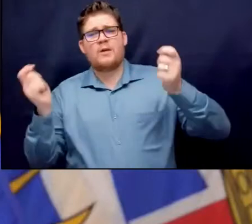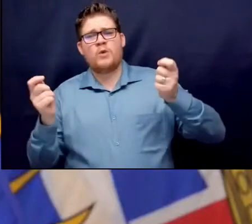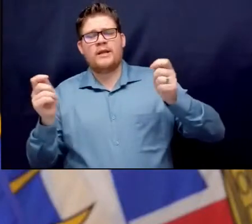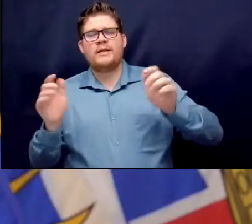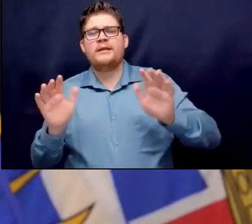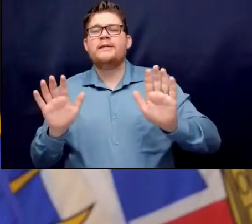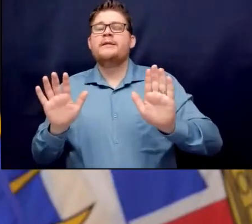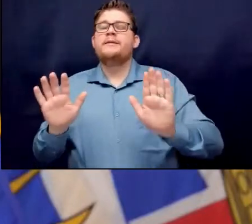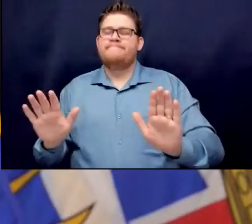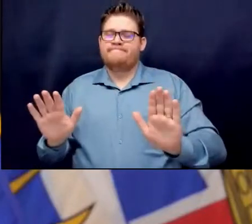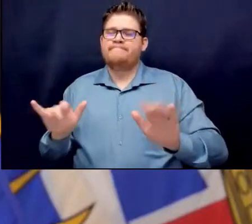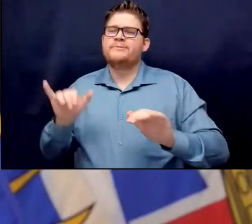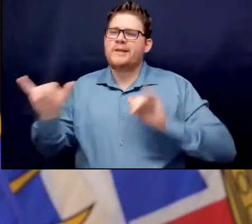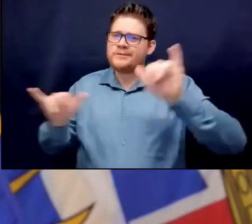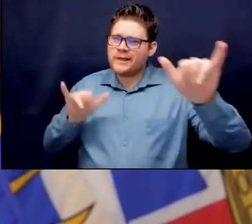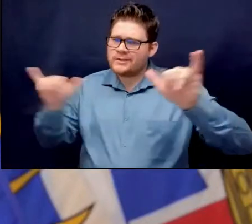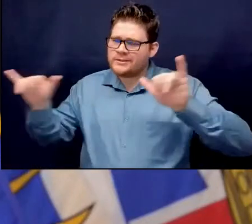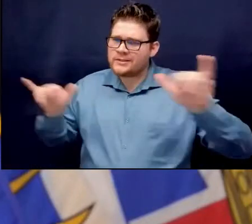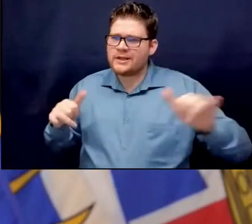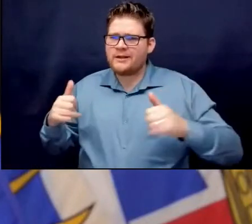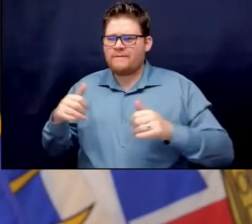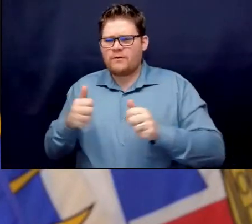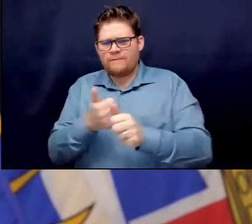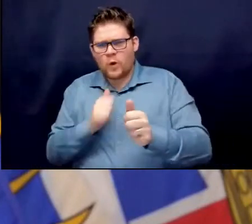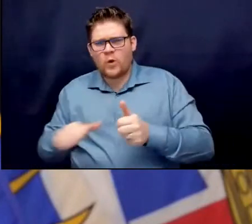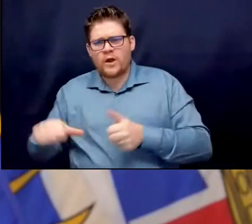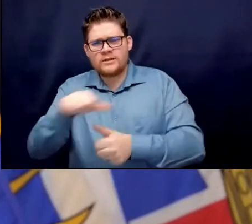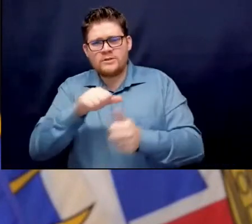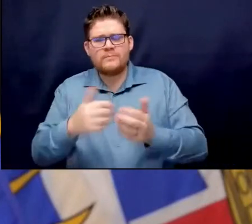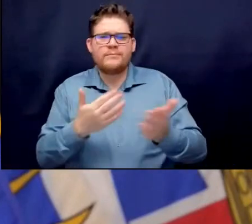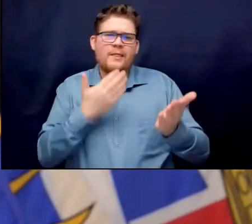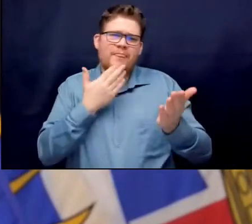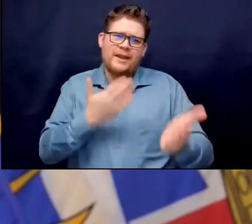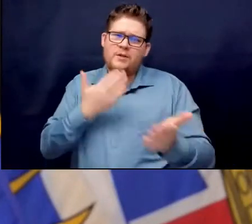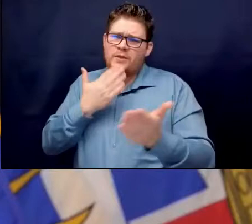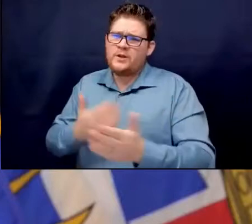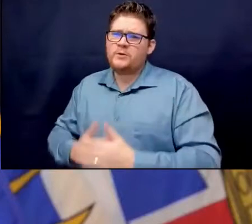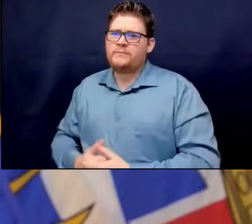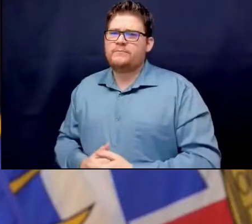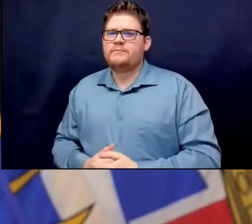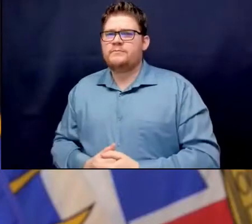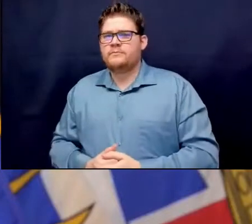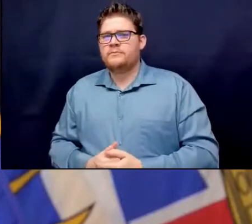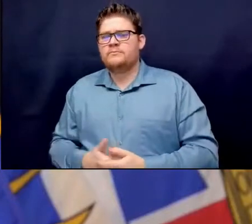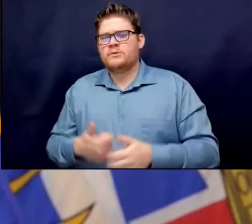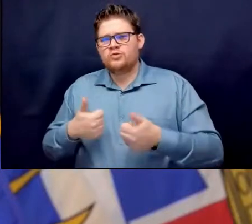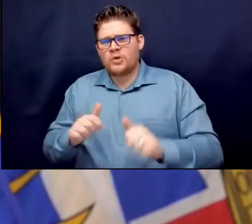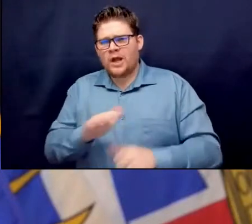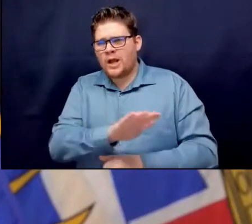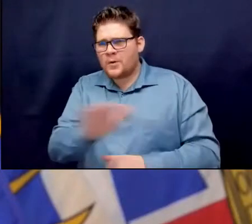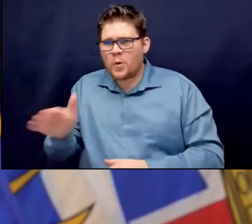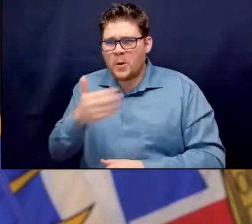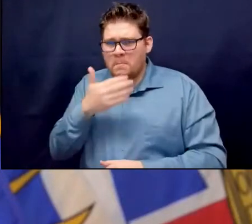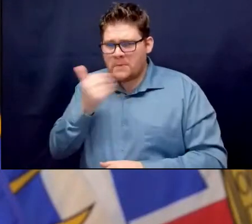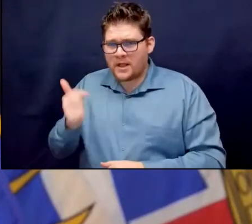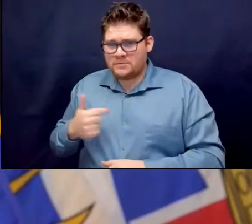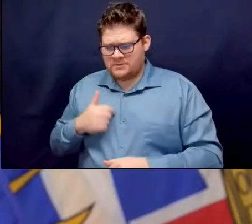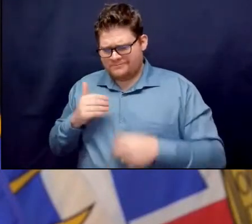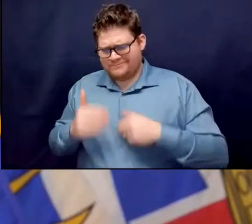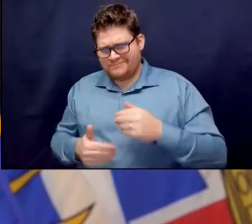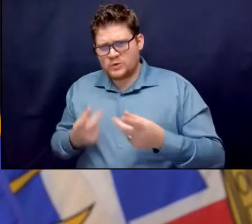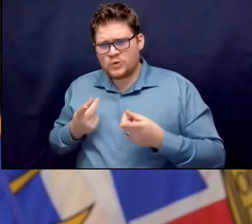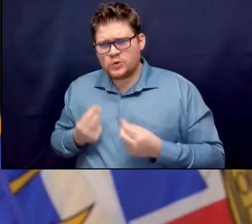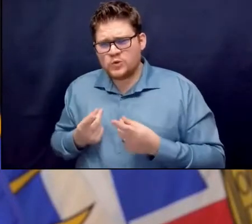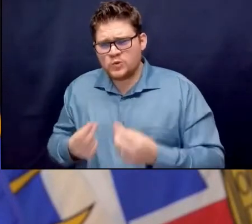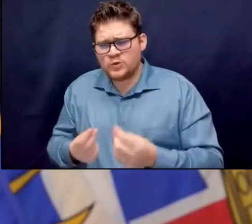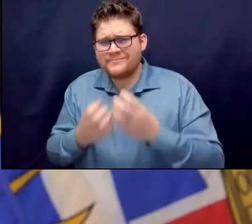and safest thing for my loved one and for yourself today. And that's what we're going to need to